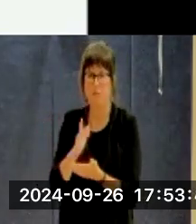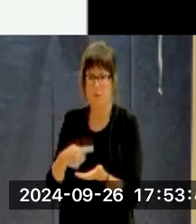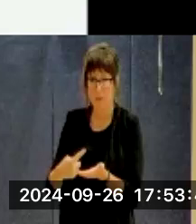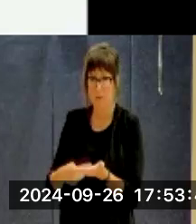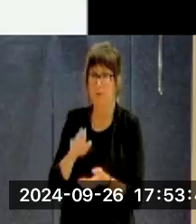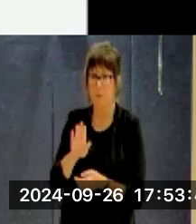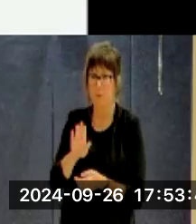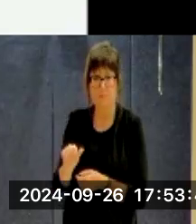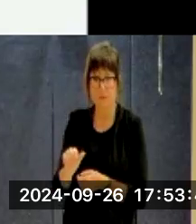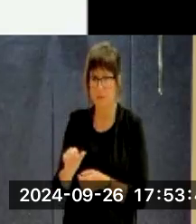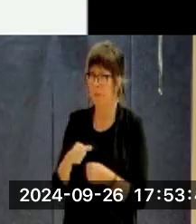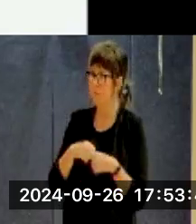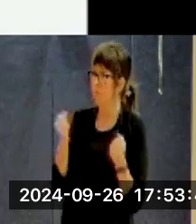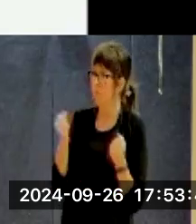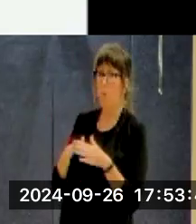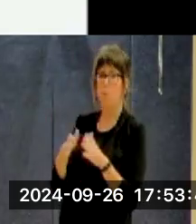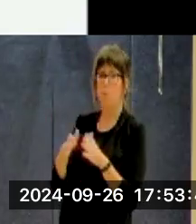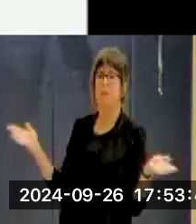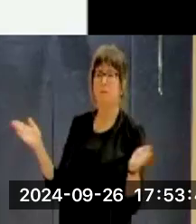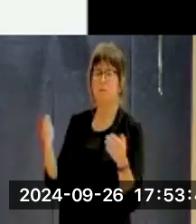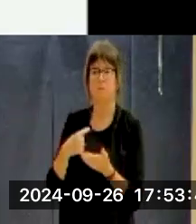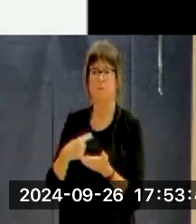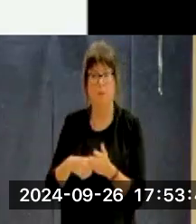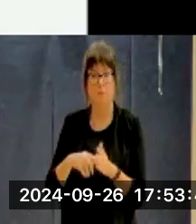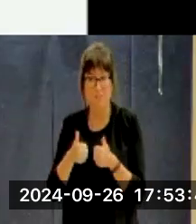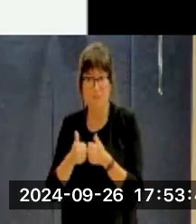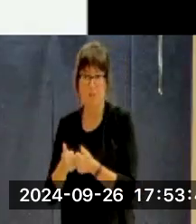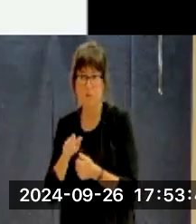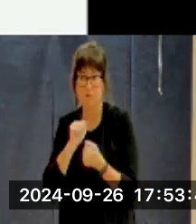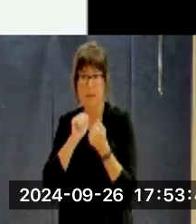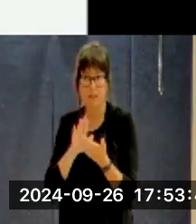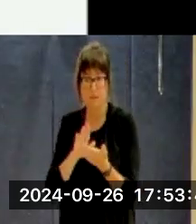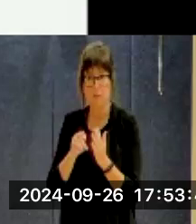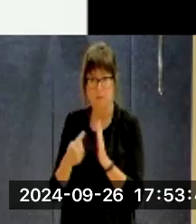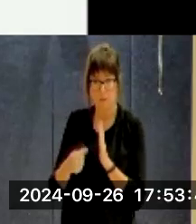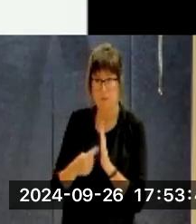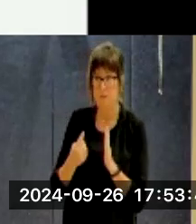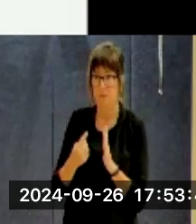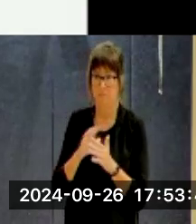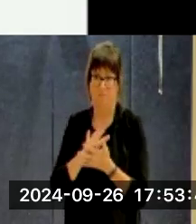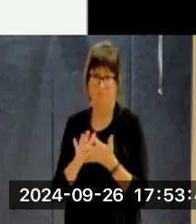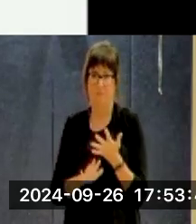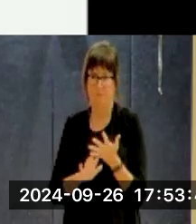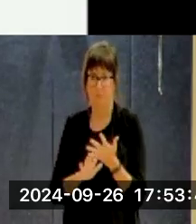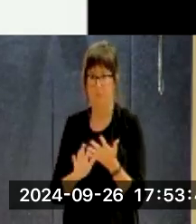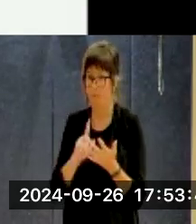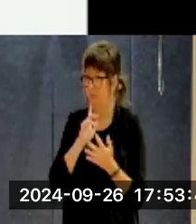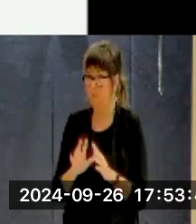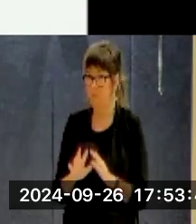disability, to be open about your disability, to talk about the challenges that your disability might bring. All of these different things I think are really,